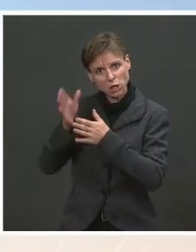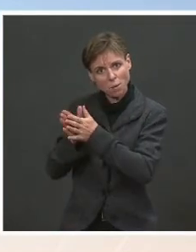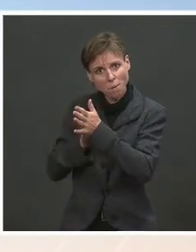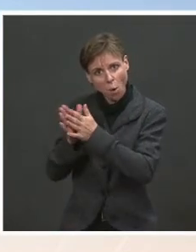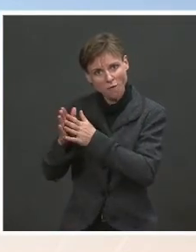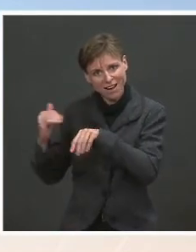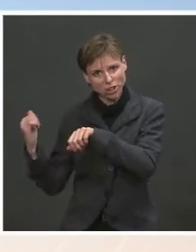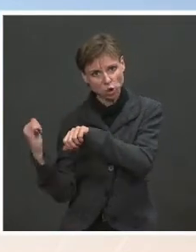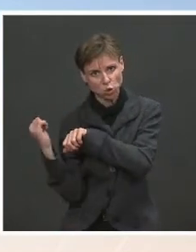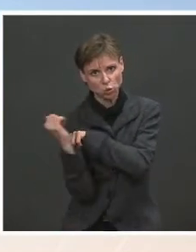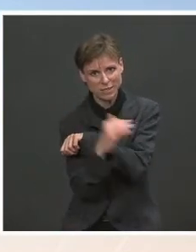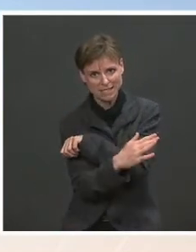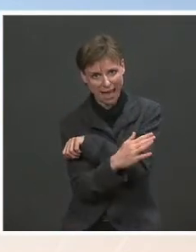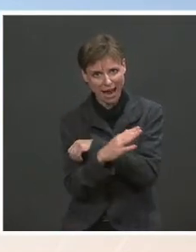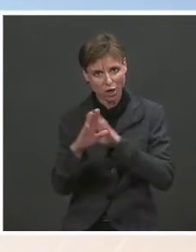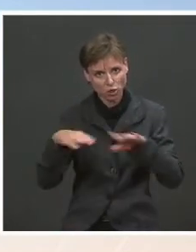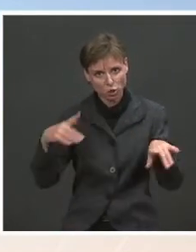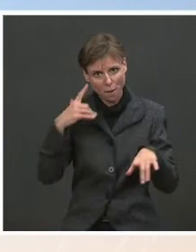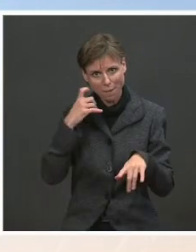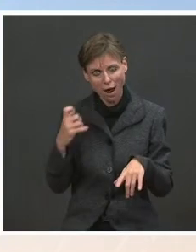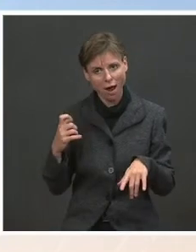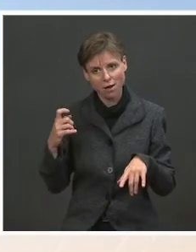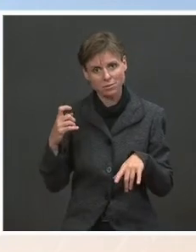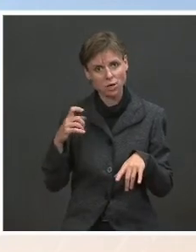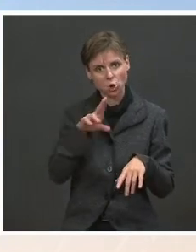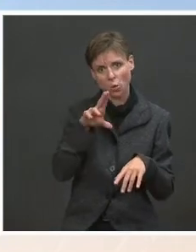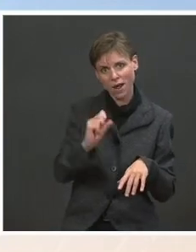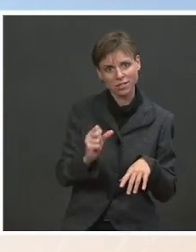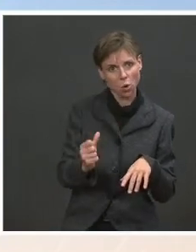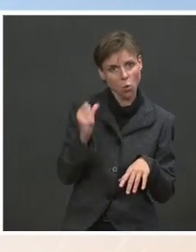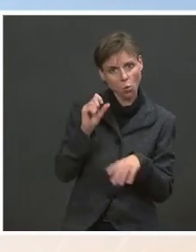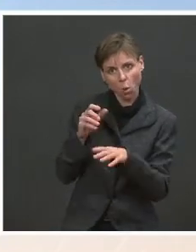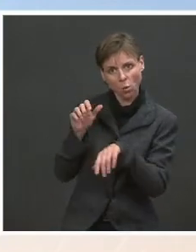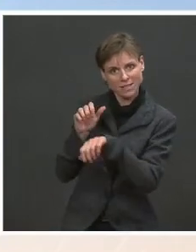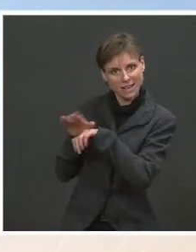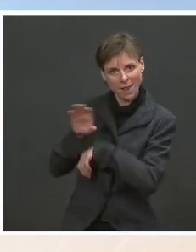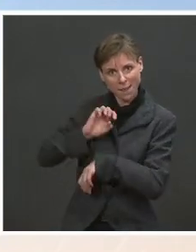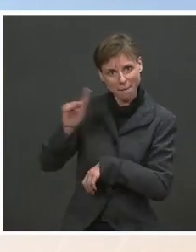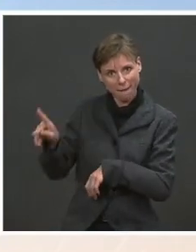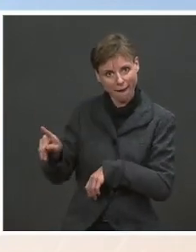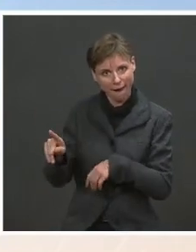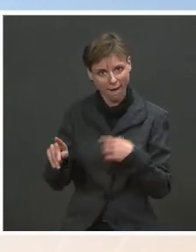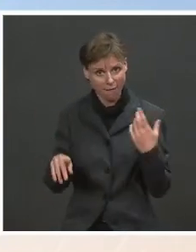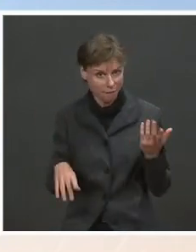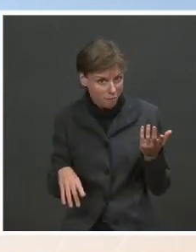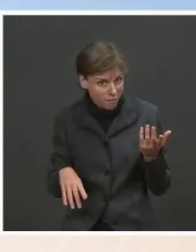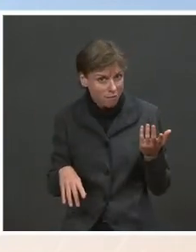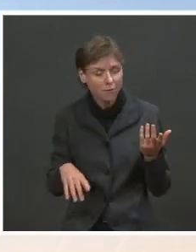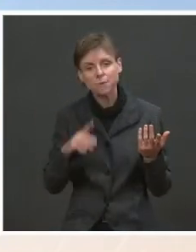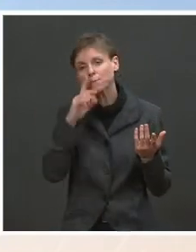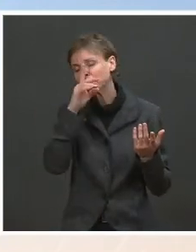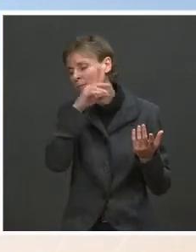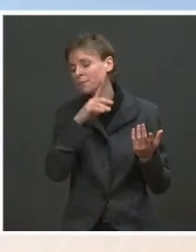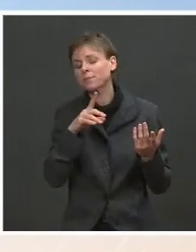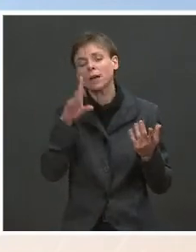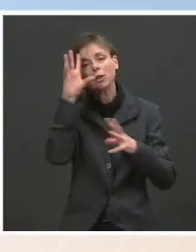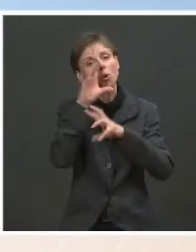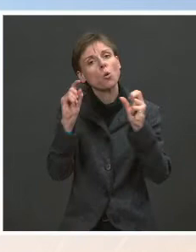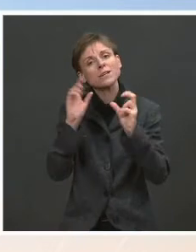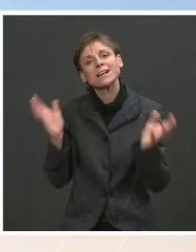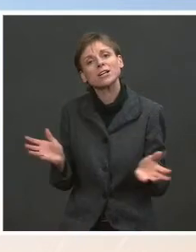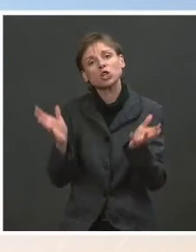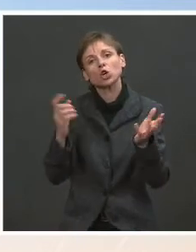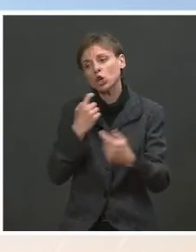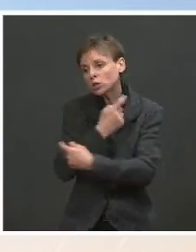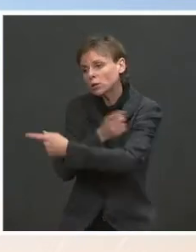that certainly you heard the president say in this interview that he conducted that he is encouraging people not to come. Now is not the time to come.